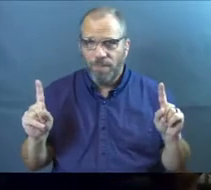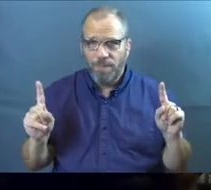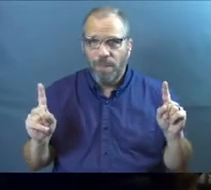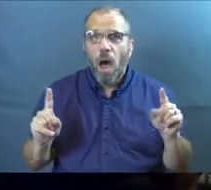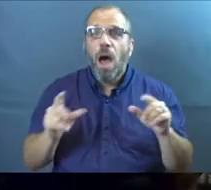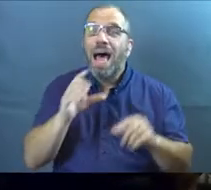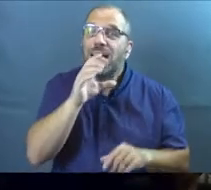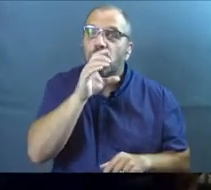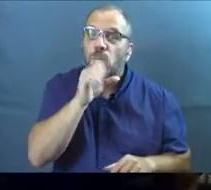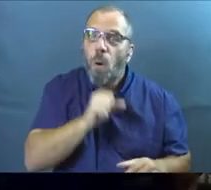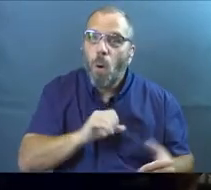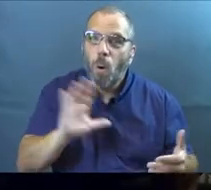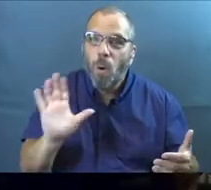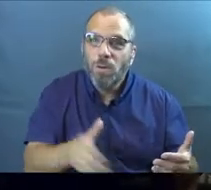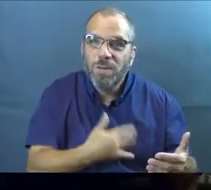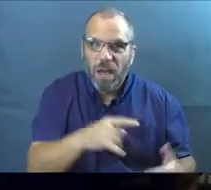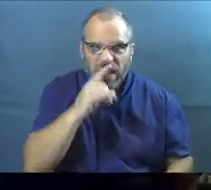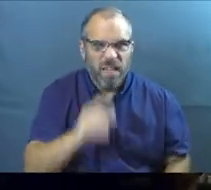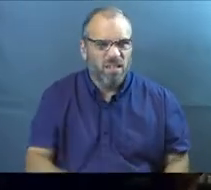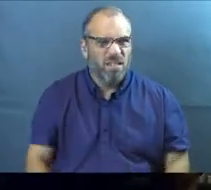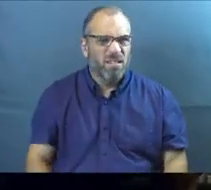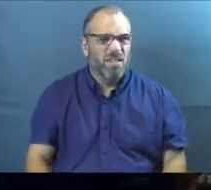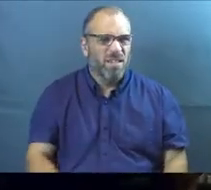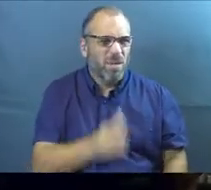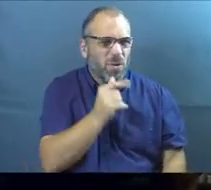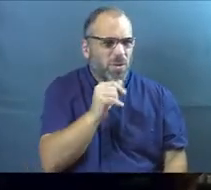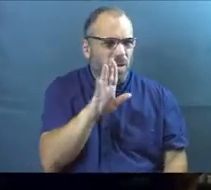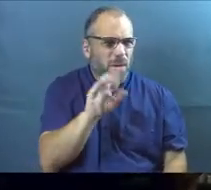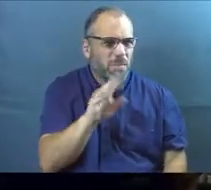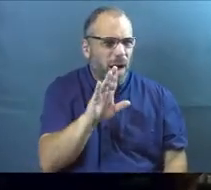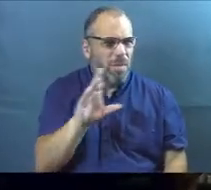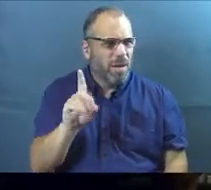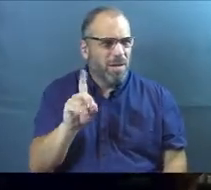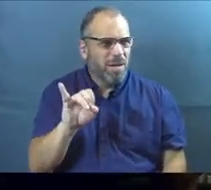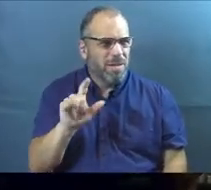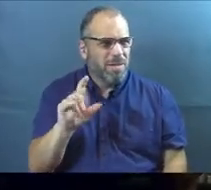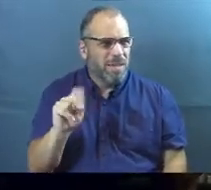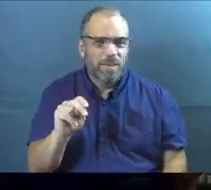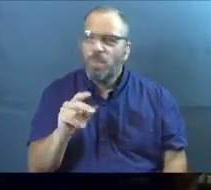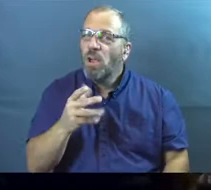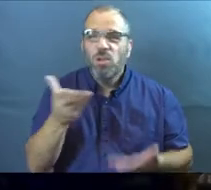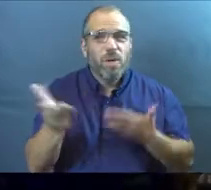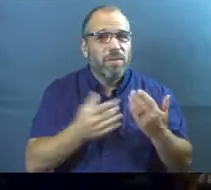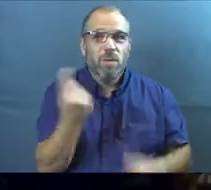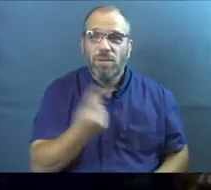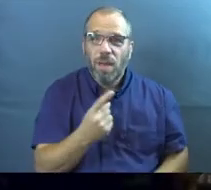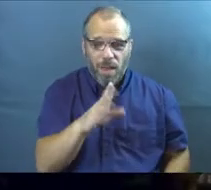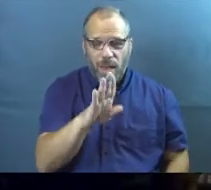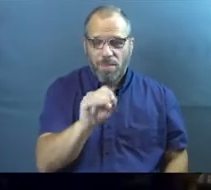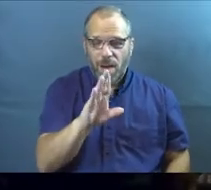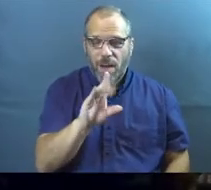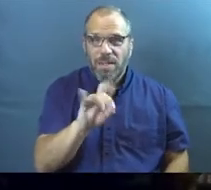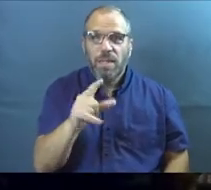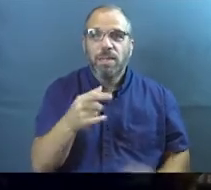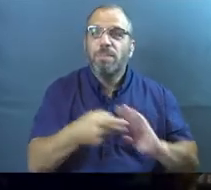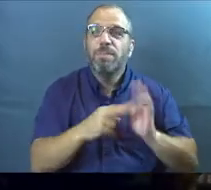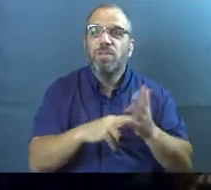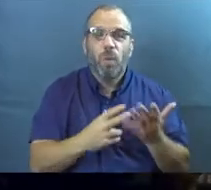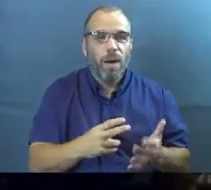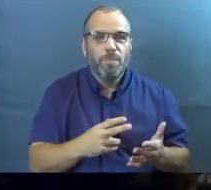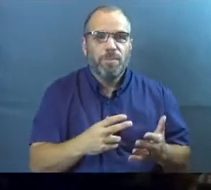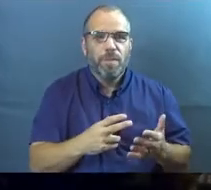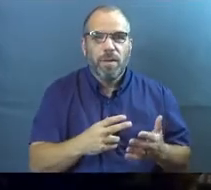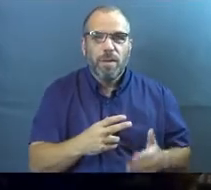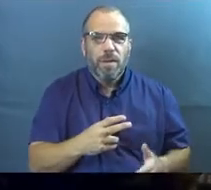Old song. You kids don't know it. That's okay. You got to serve somebody. Bob Dylan's point was, and